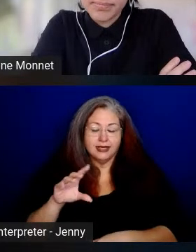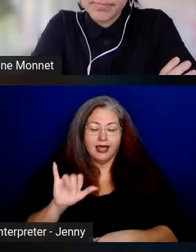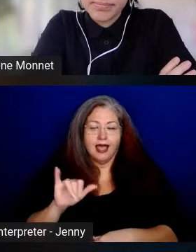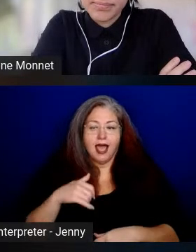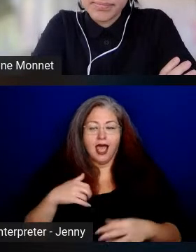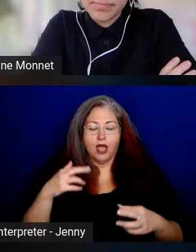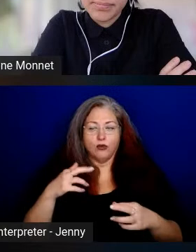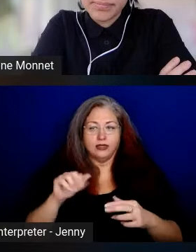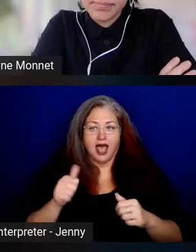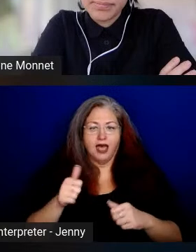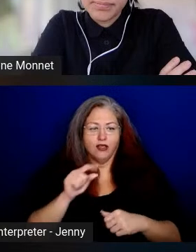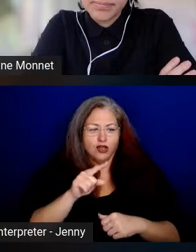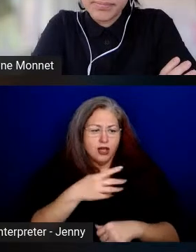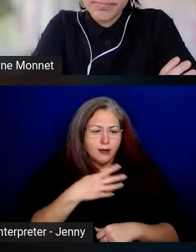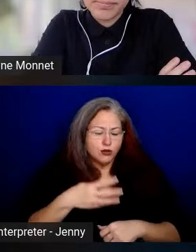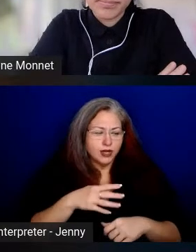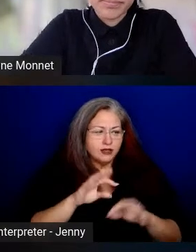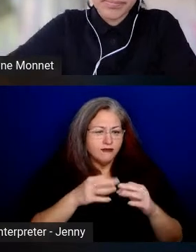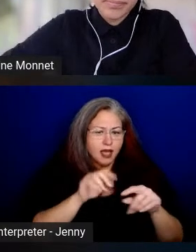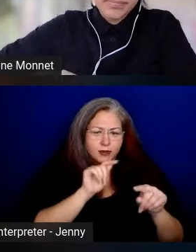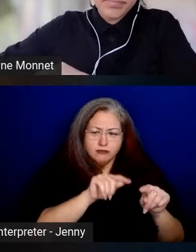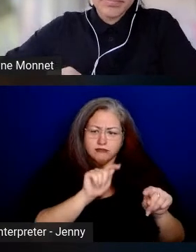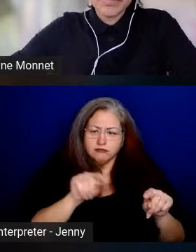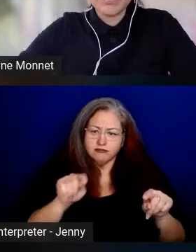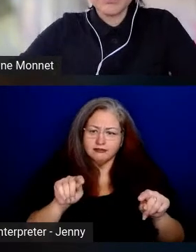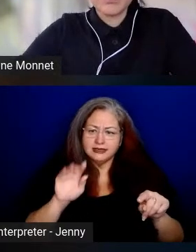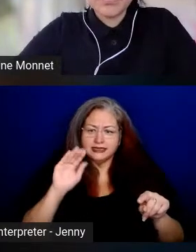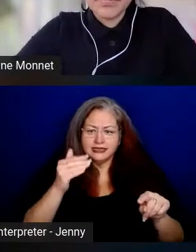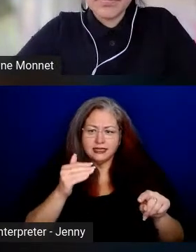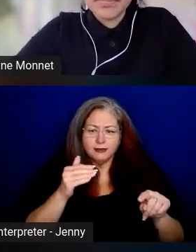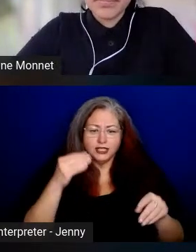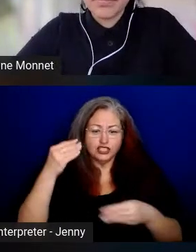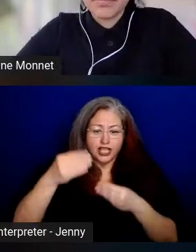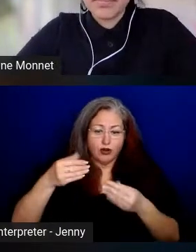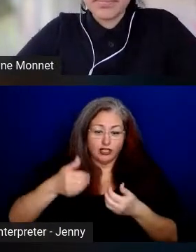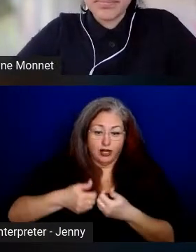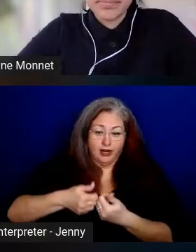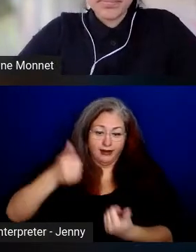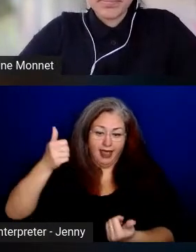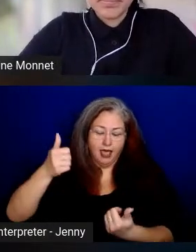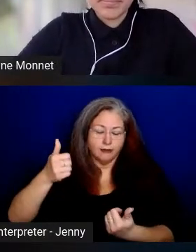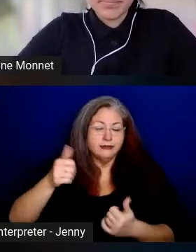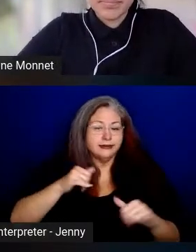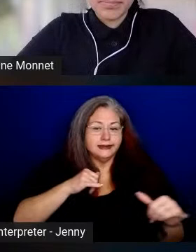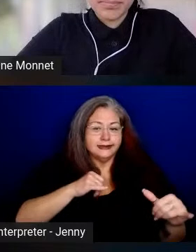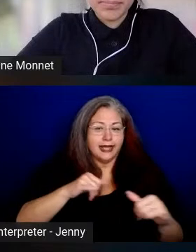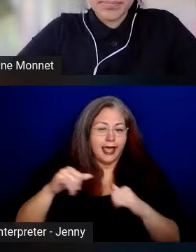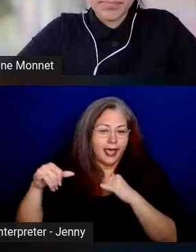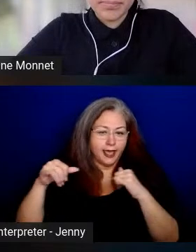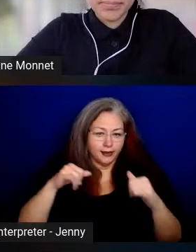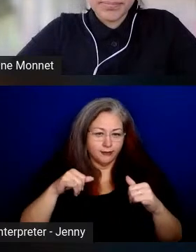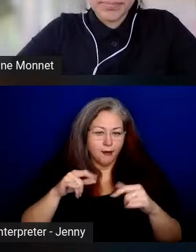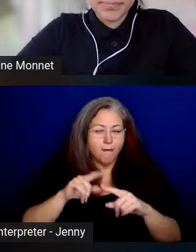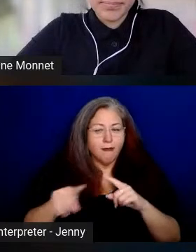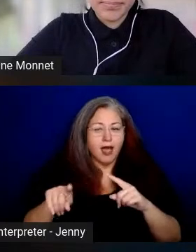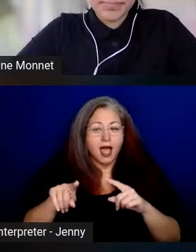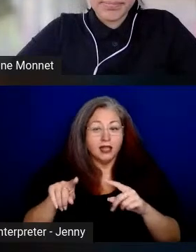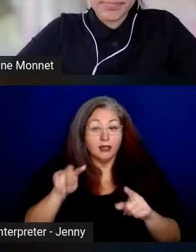other immigrant families who are experiencing the similar generational gap from a whole new perspective.